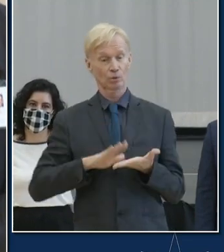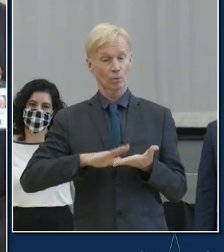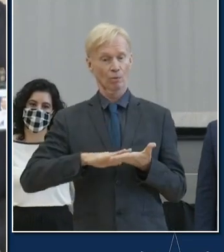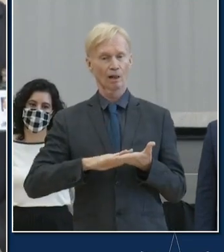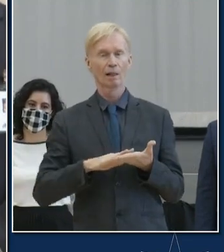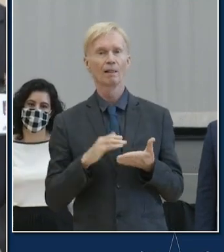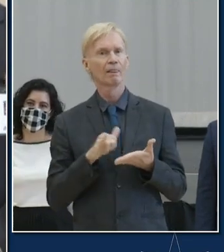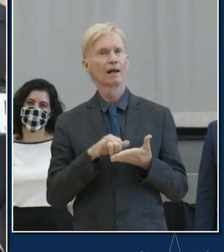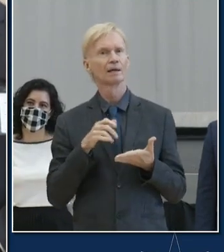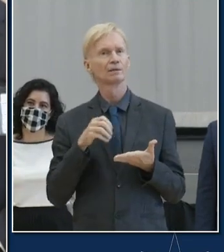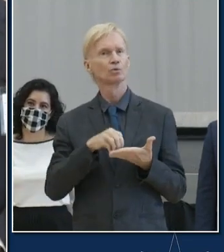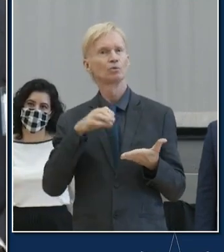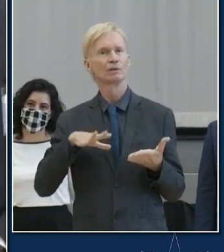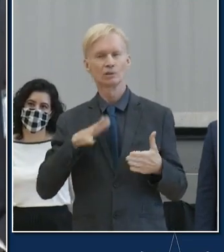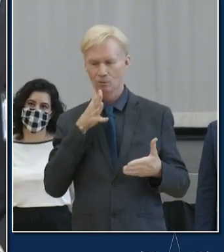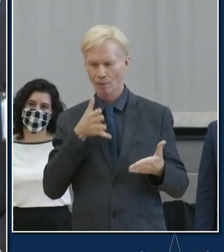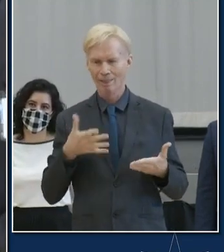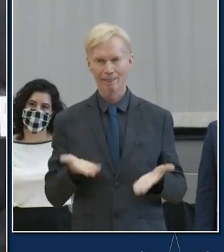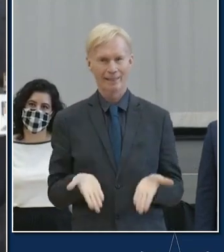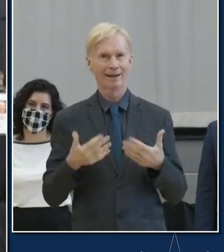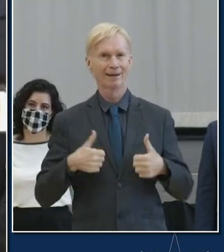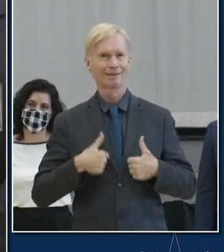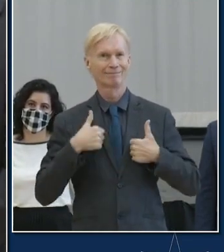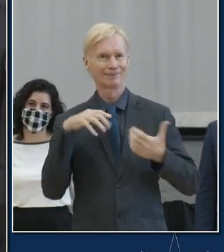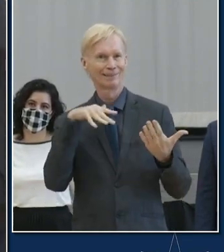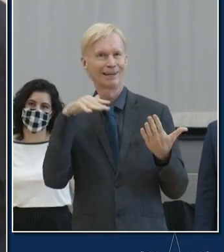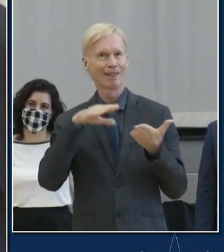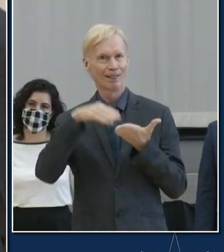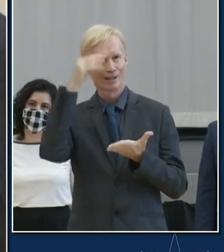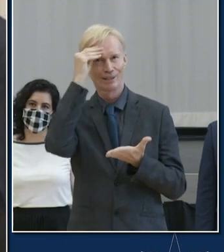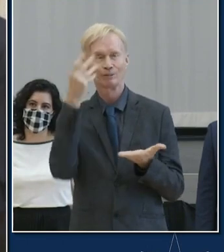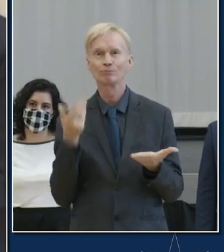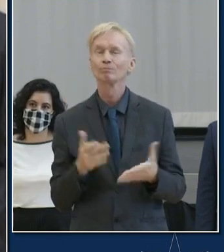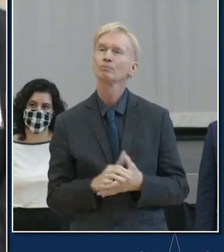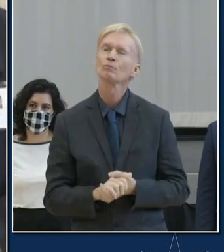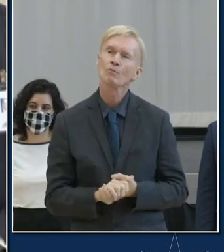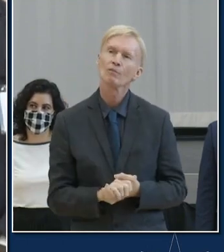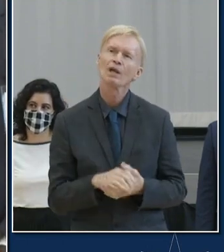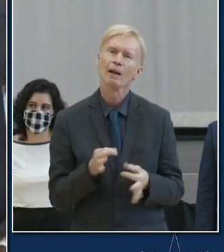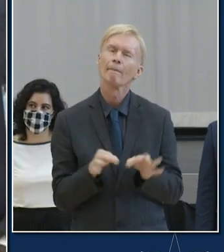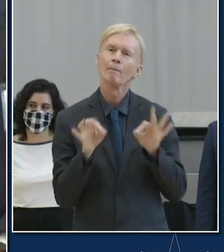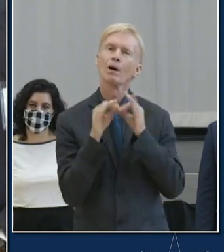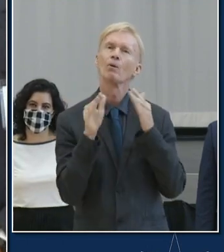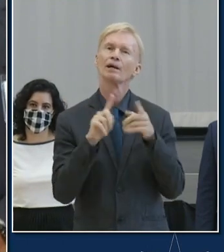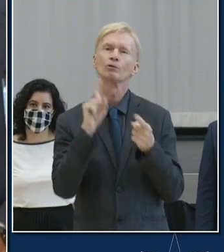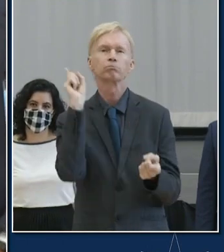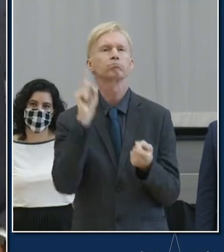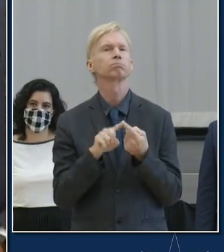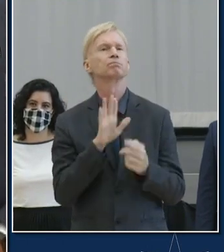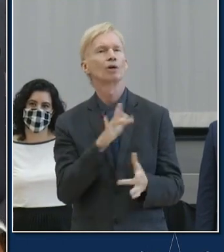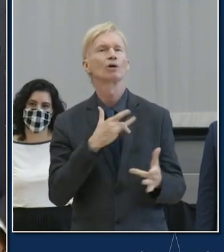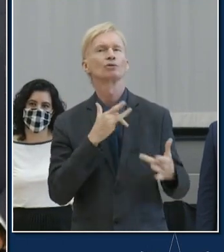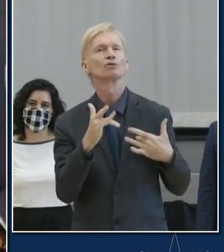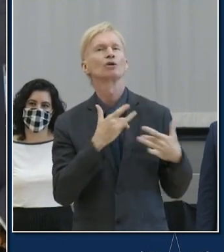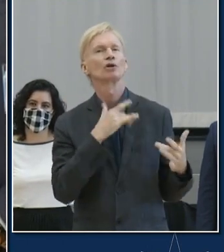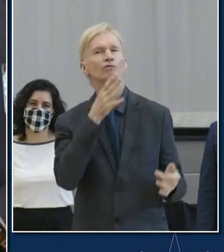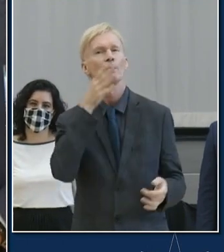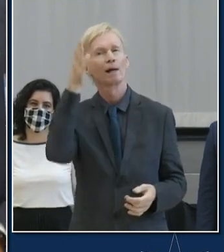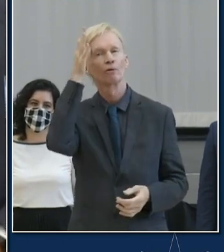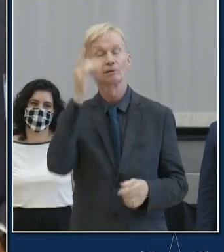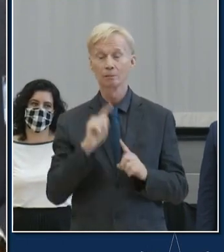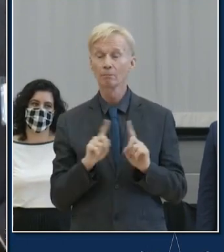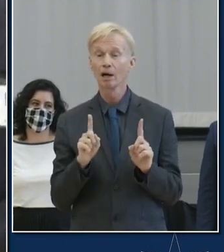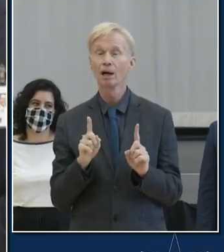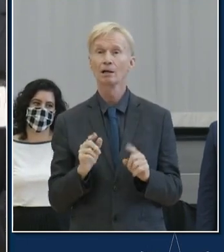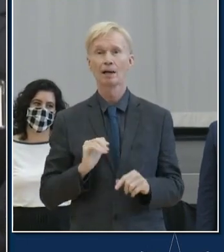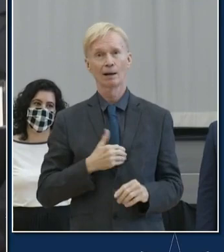be occupying. I think that's a really important way for parents to allay any concerns that they have. But our